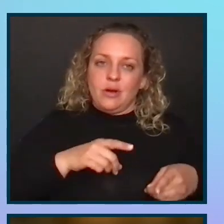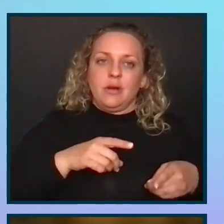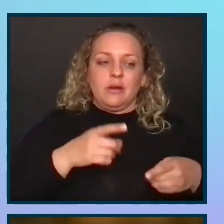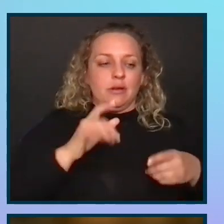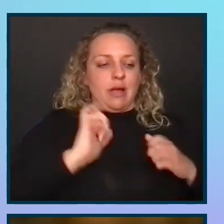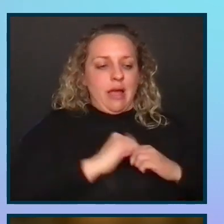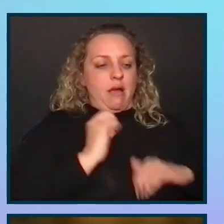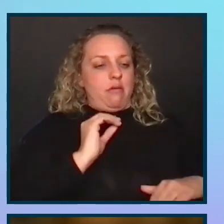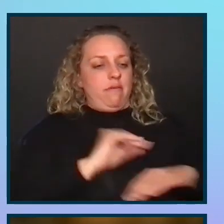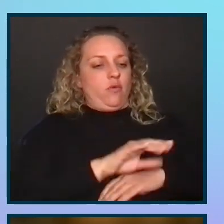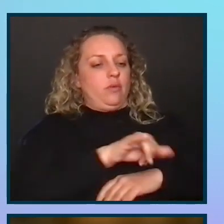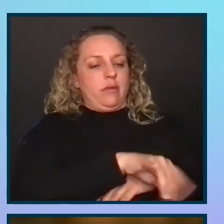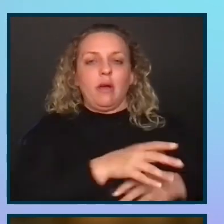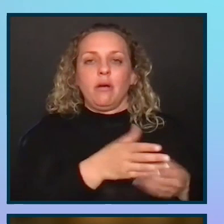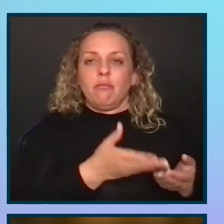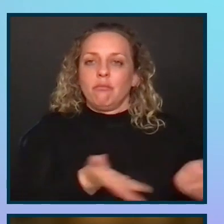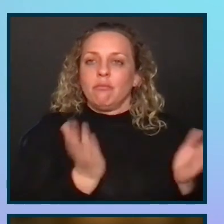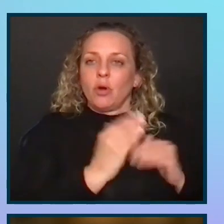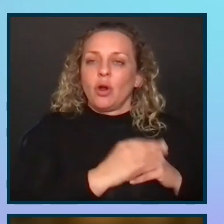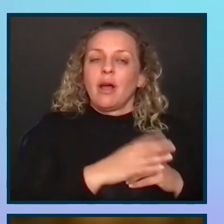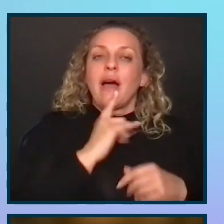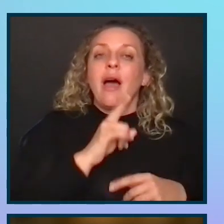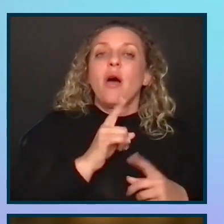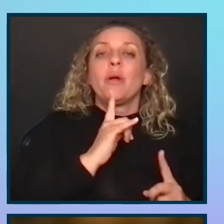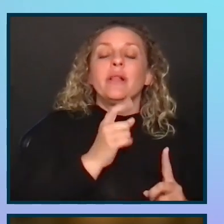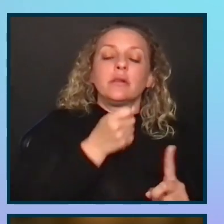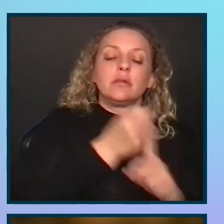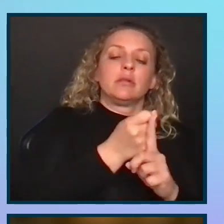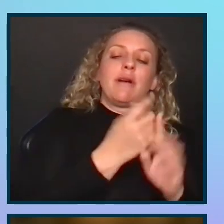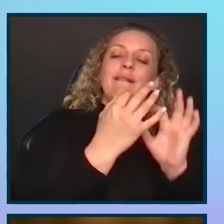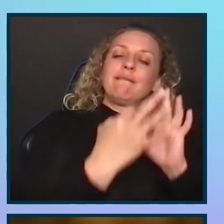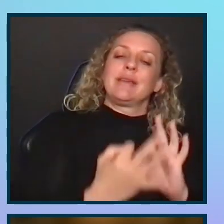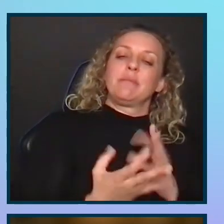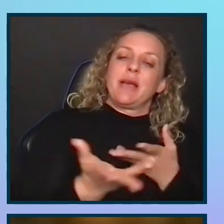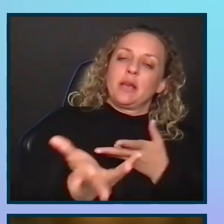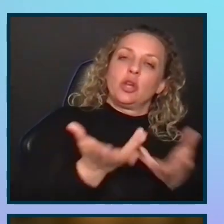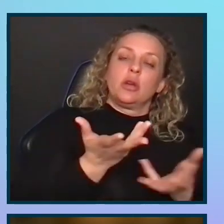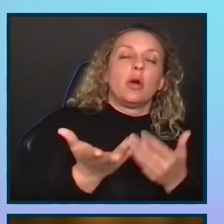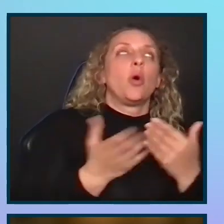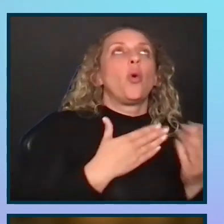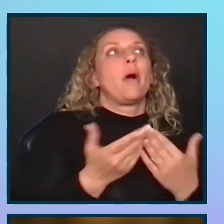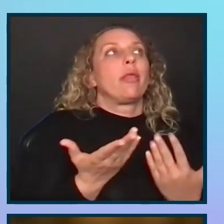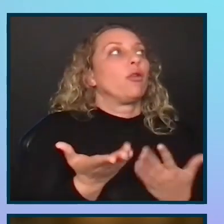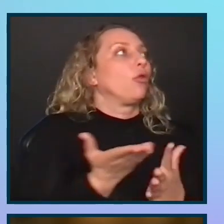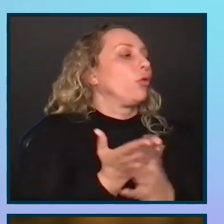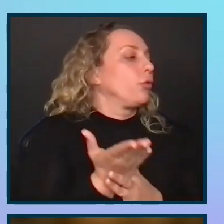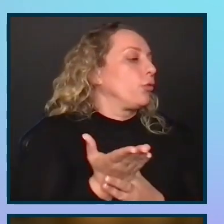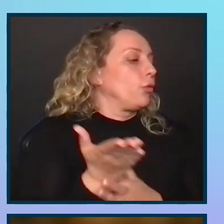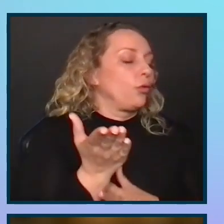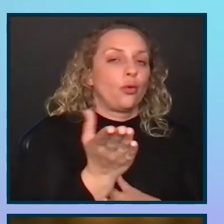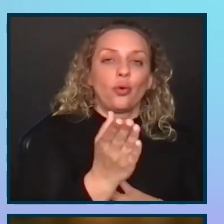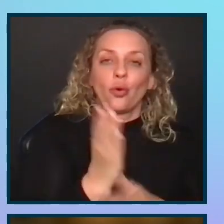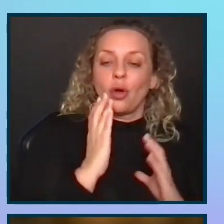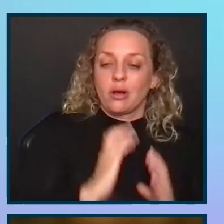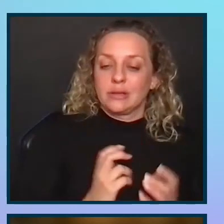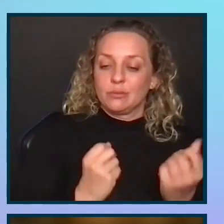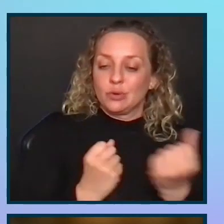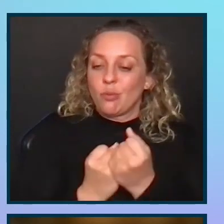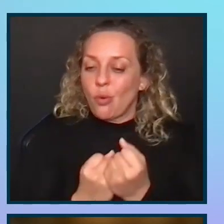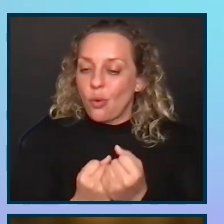that product. And then ultimately, we want to create a feedback channel. So whether that is through a customer